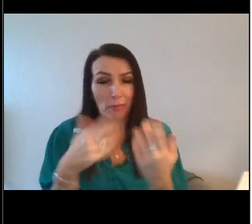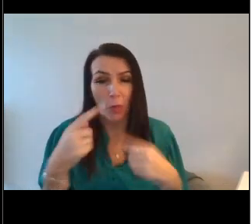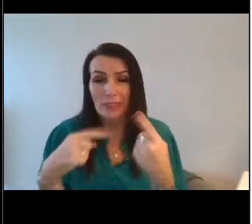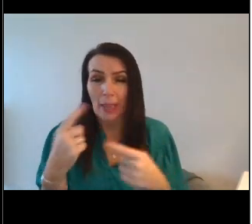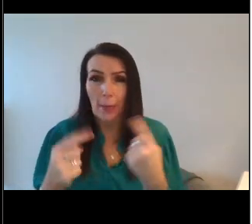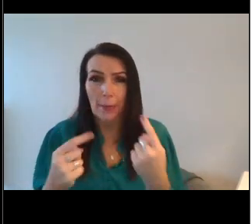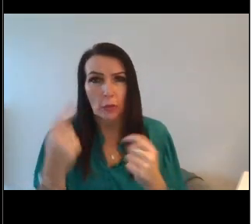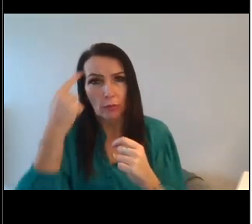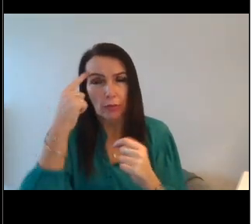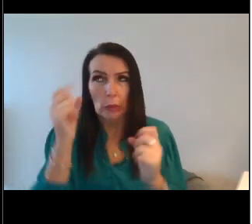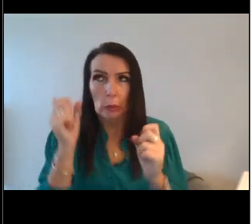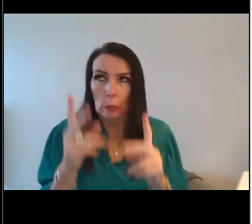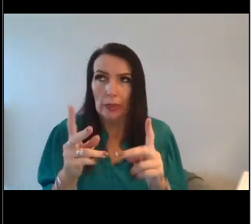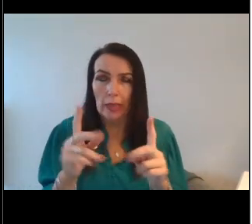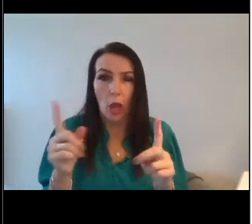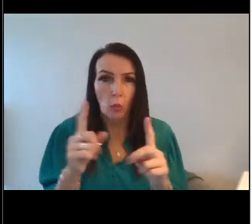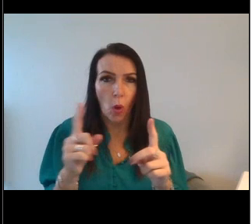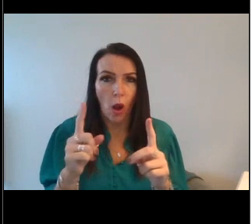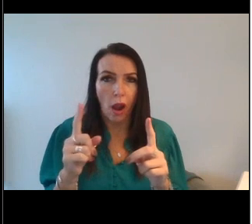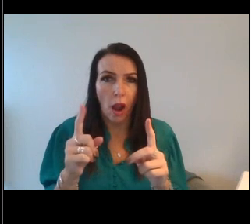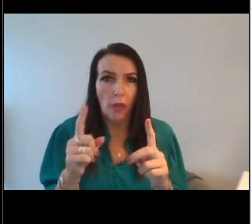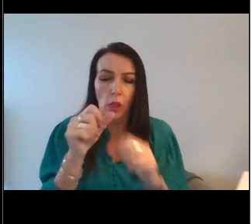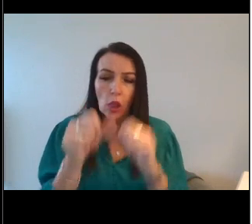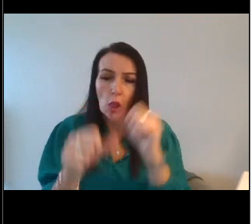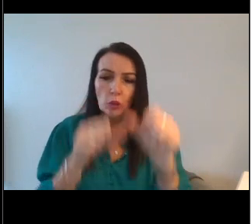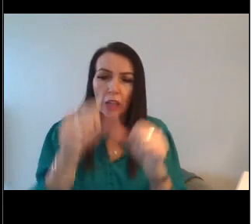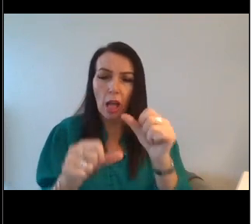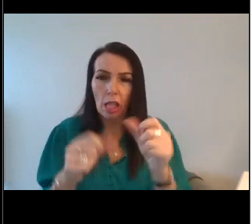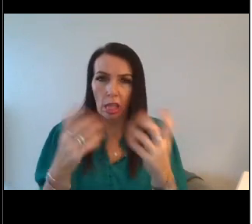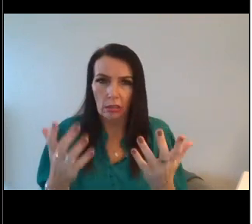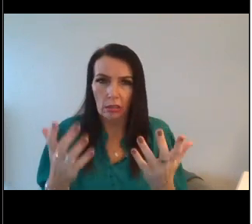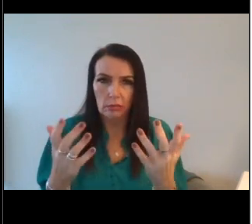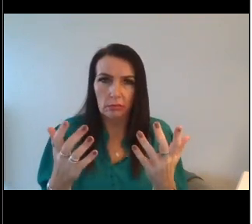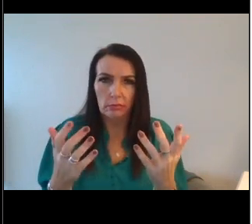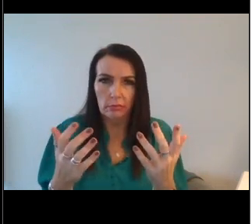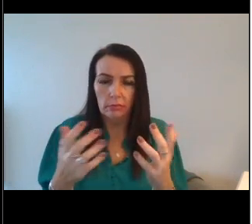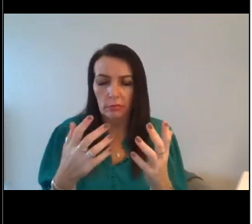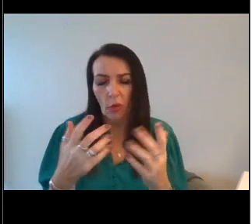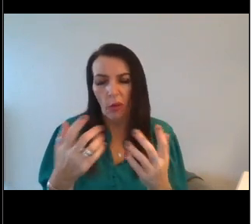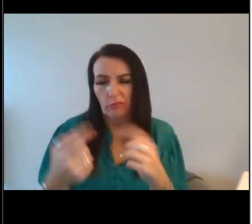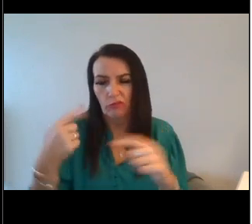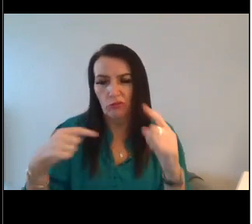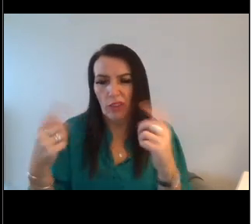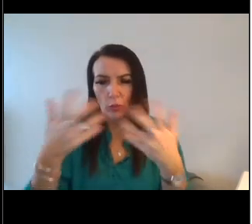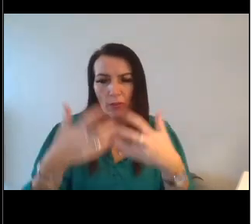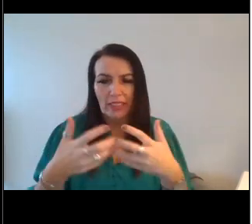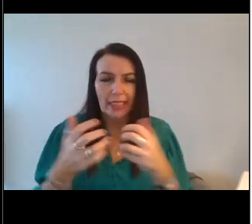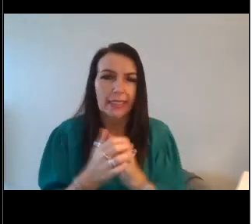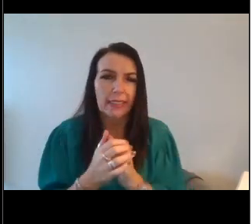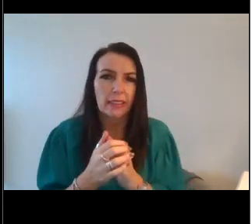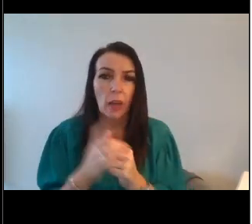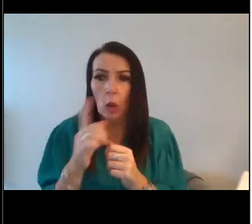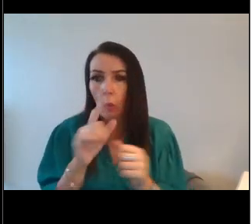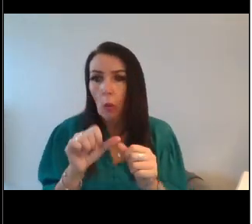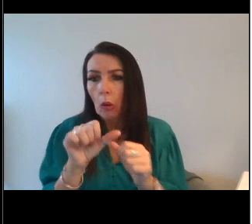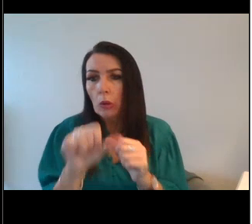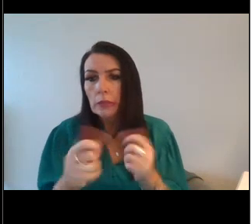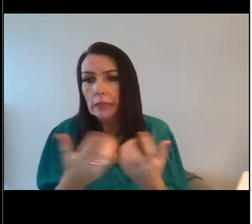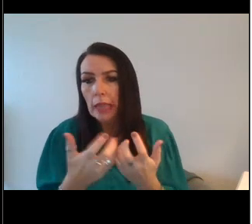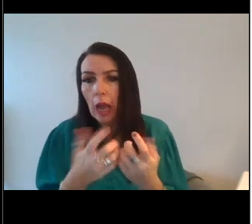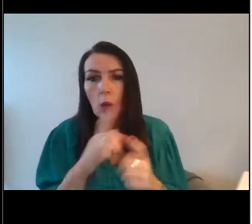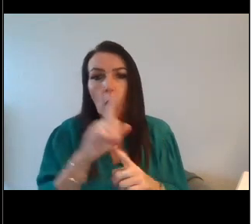right, okay, what are the logical steps of retrofitting a house? And what can we do now? What can we do